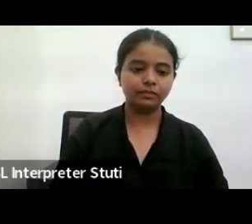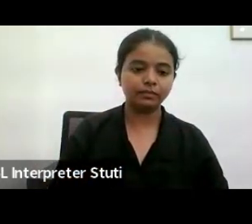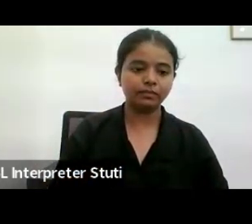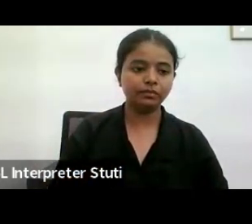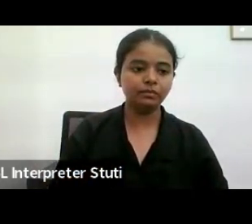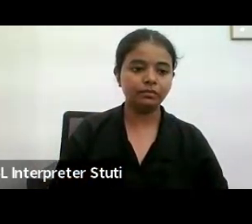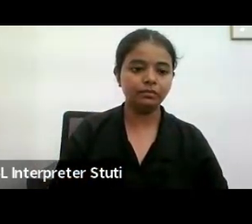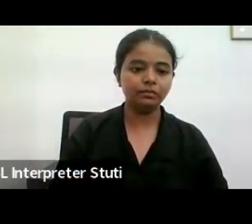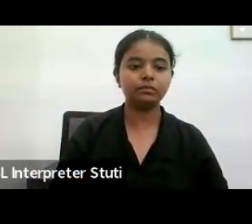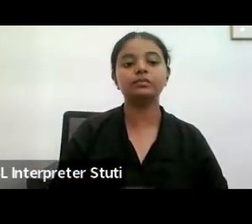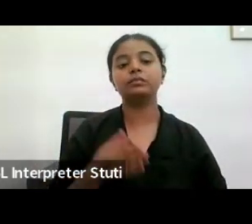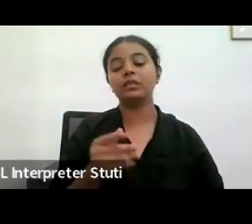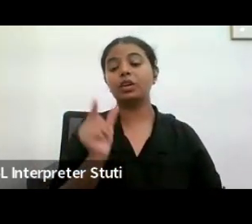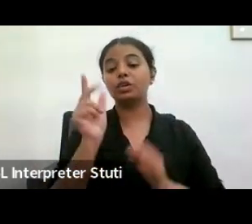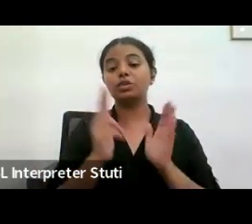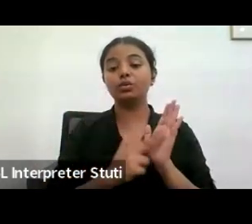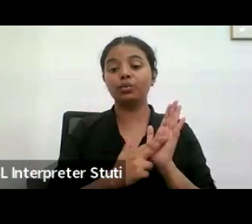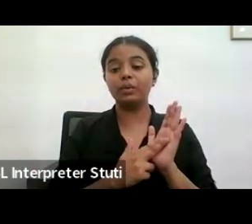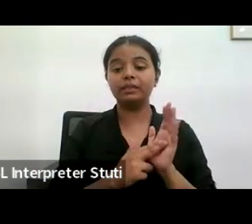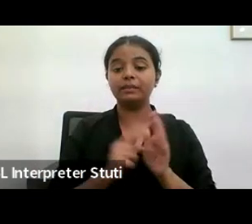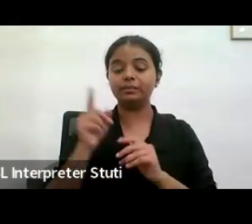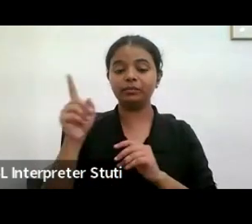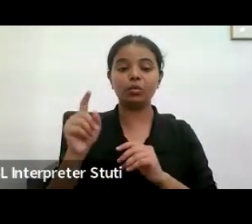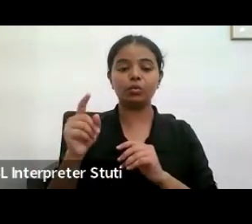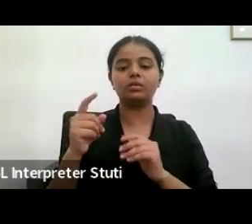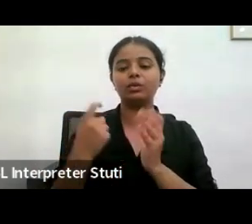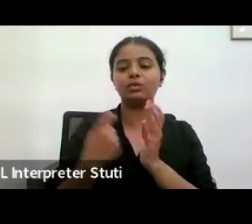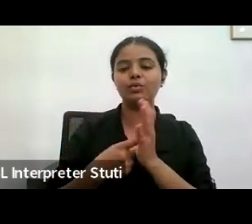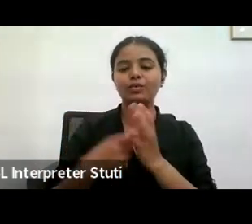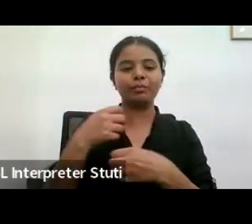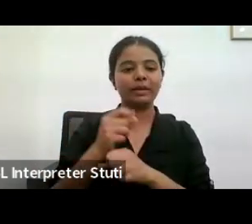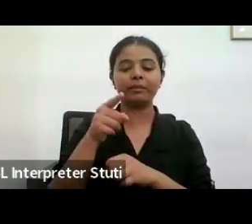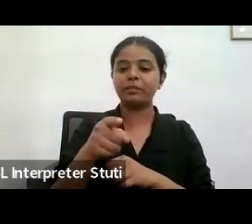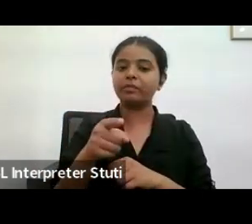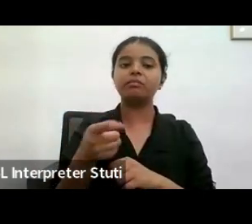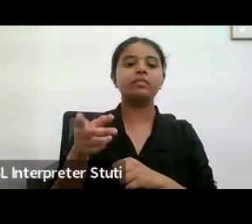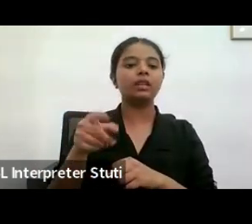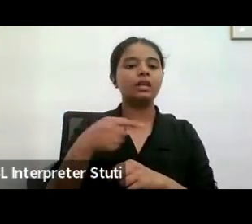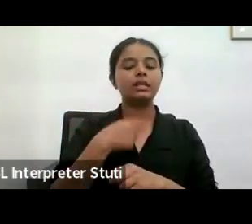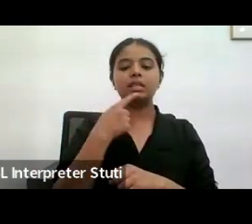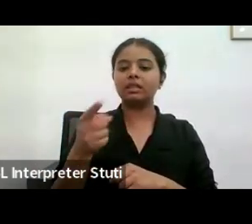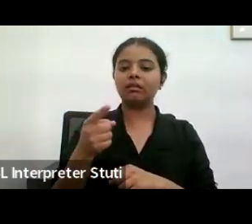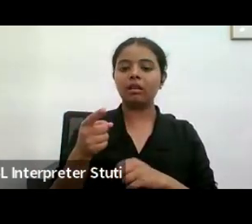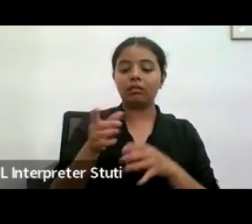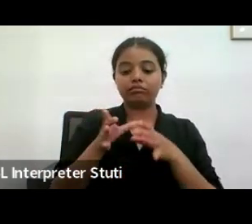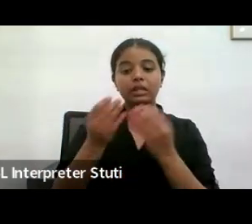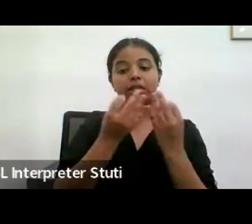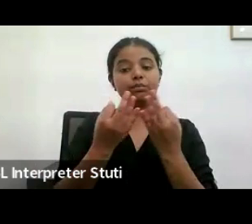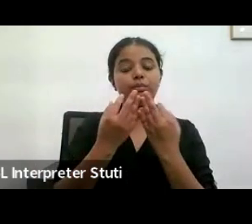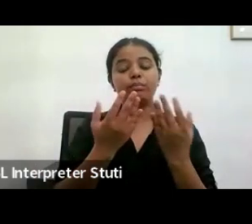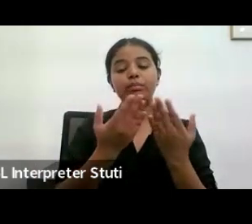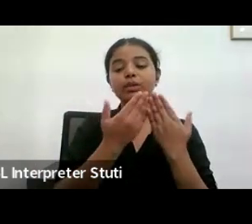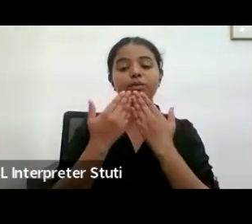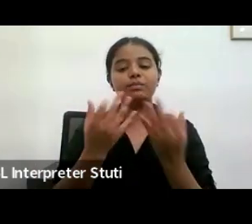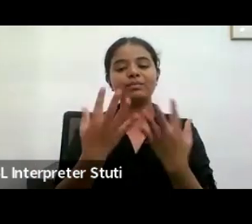So the UN Convention is also against institutionalization. And because there was a lot of discussion at